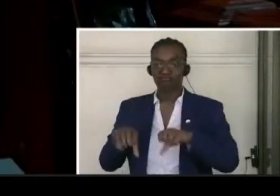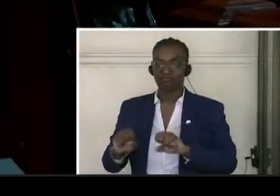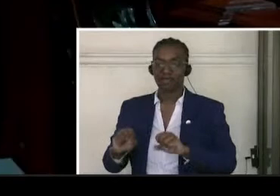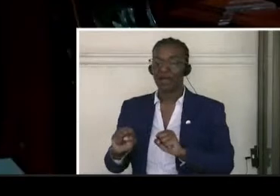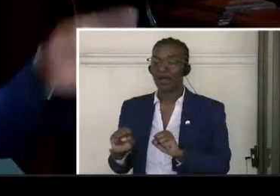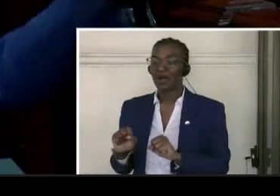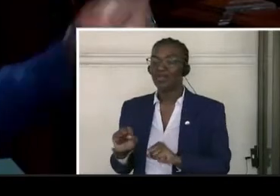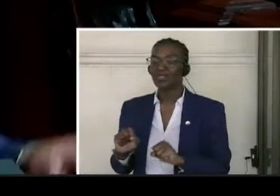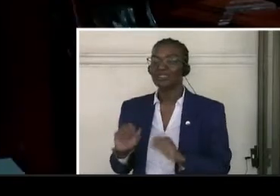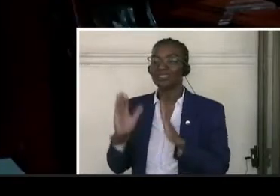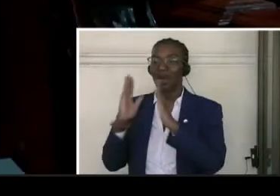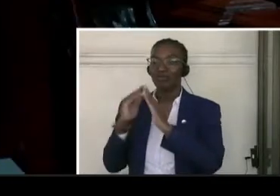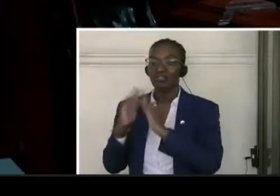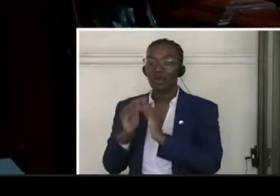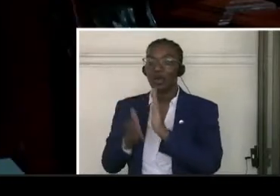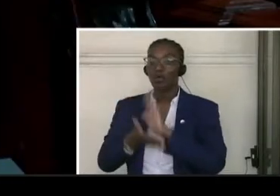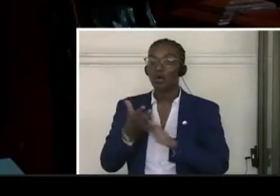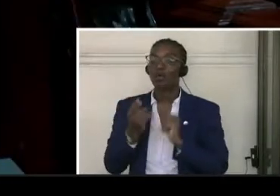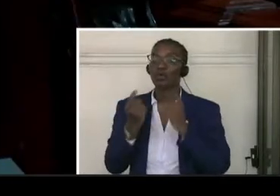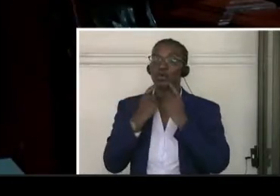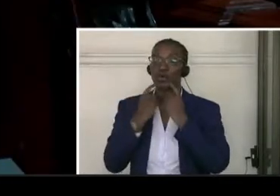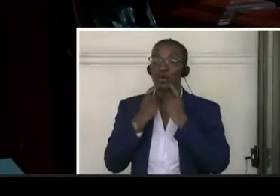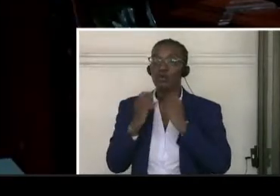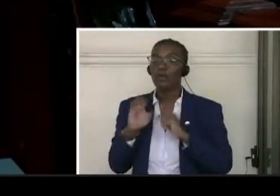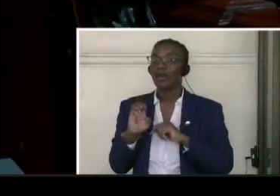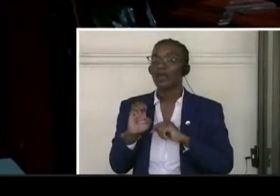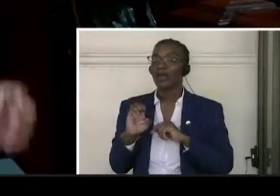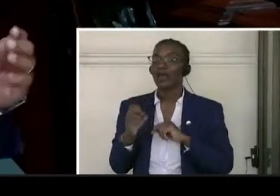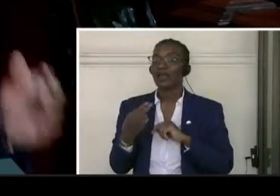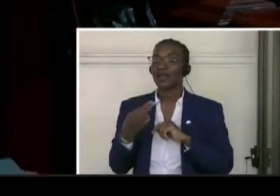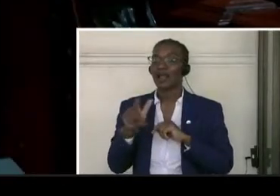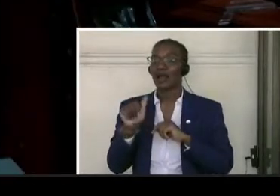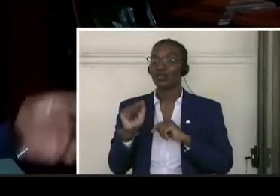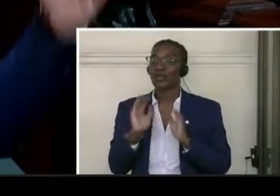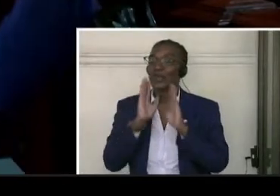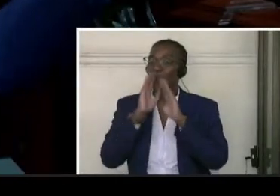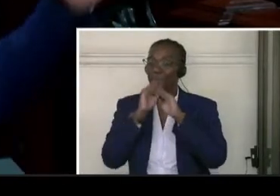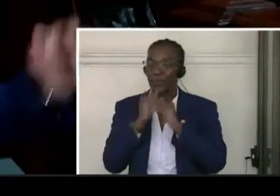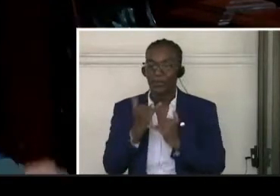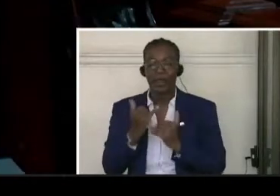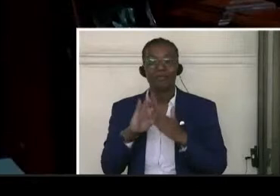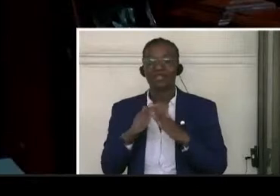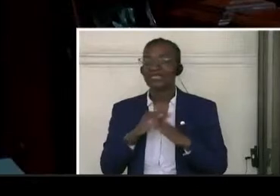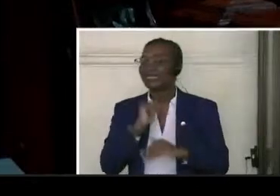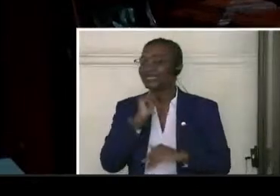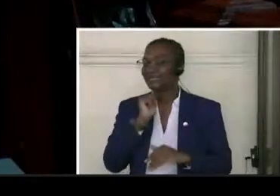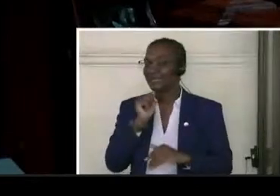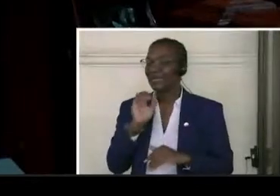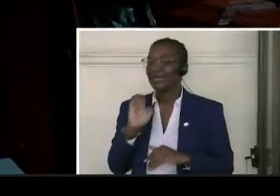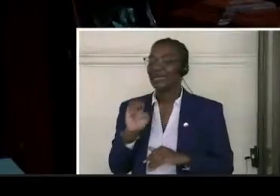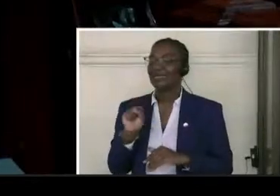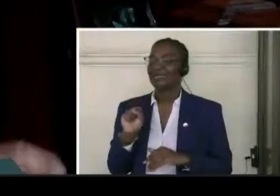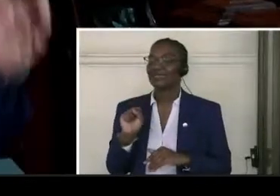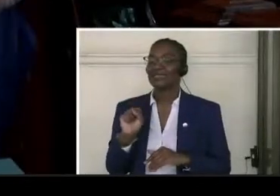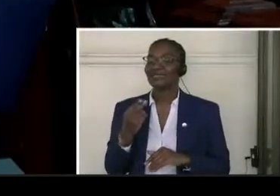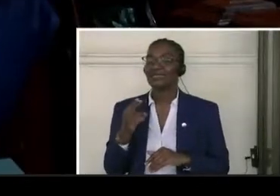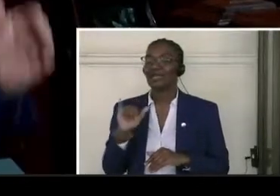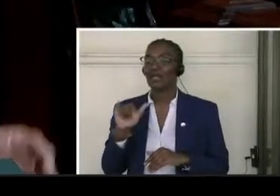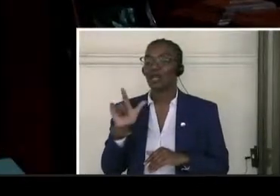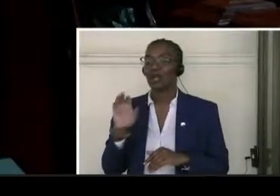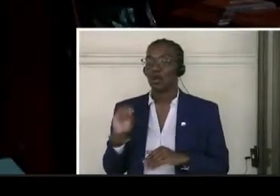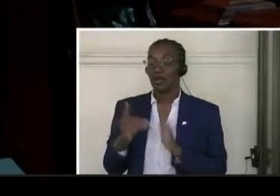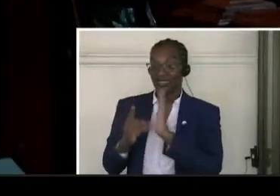ilokishi elincane uLundi go to kwaNongoma ukuthi uyisehlala nkosi kwakuyihlala nkosi elingenalutho ngoba babengenandaba ngisho nesilo inkatha kwakufanele